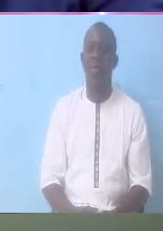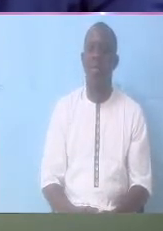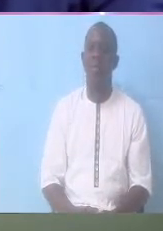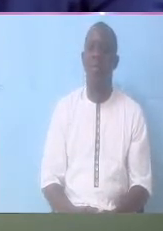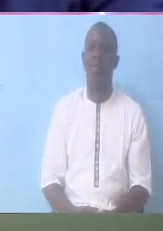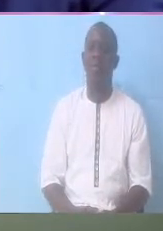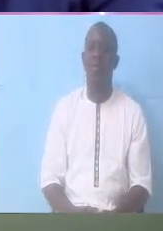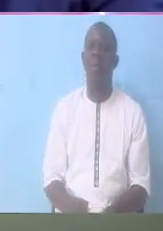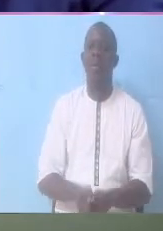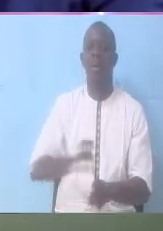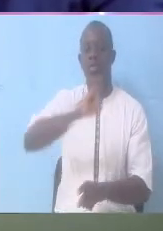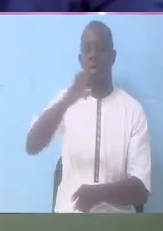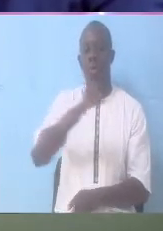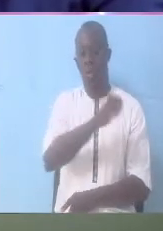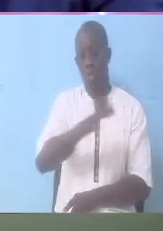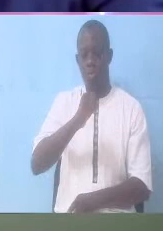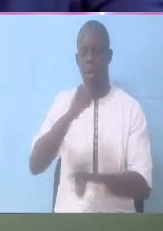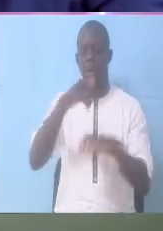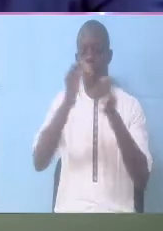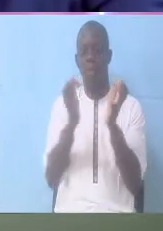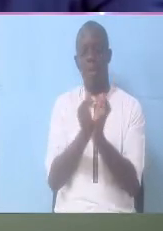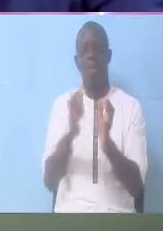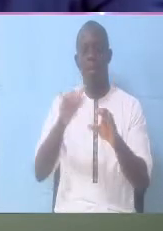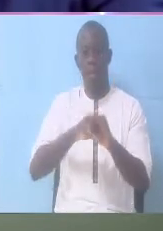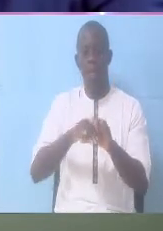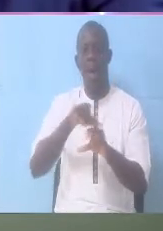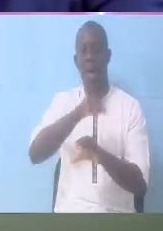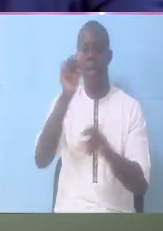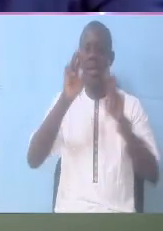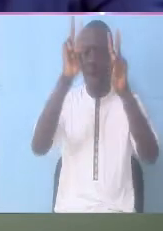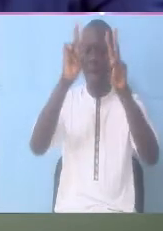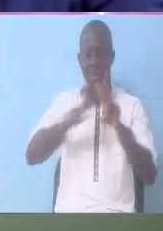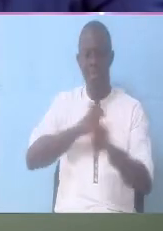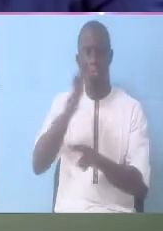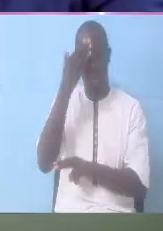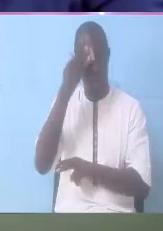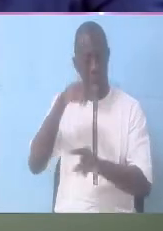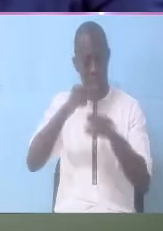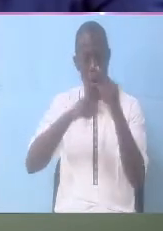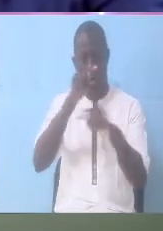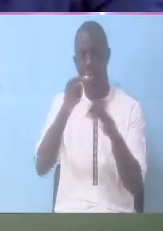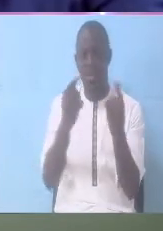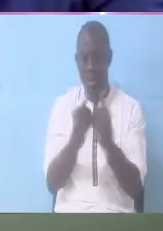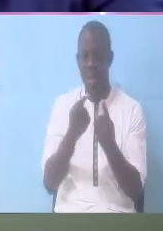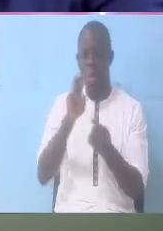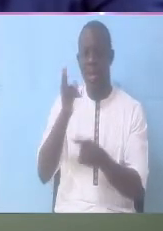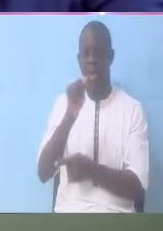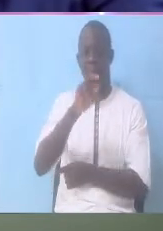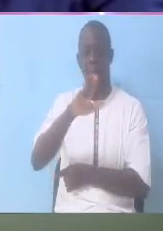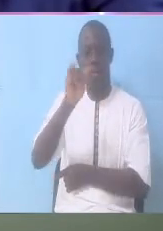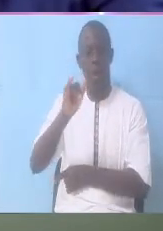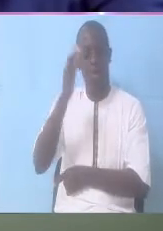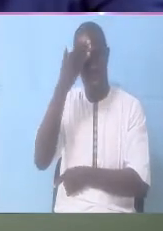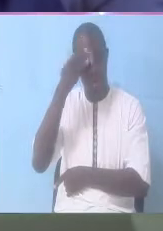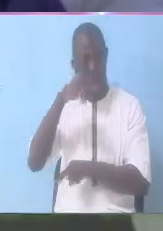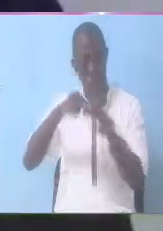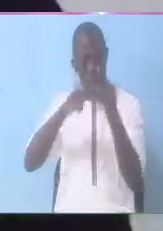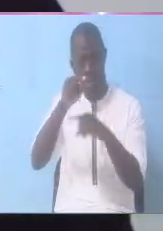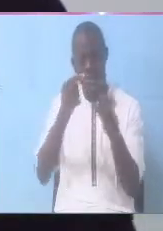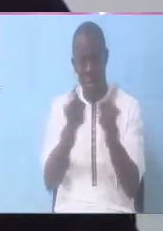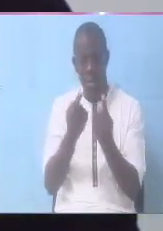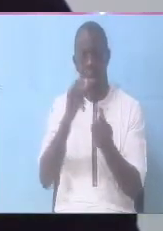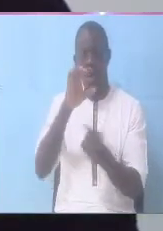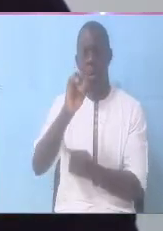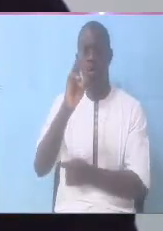By the junglers, and then Yaya Jammeh knew about it, and then Yaya Jammeh knew about it, Harry Sambu knew about it, Usman Sonko knew about it, Tumbul Tamba knew about